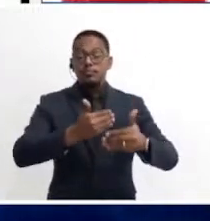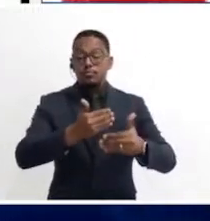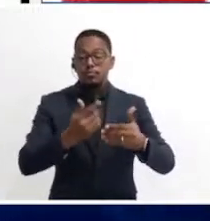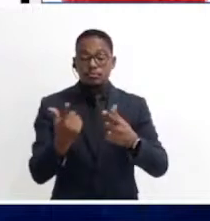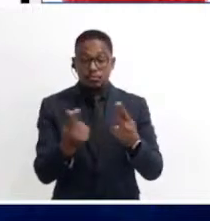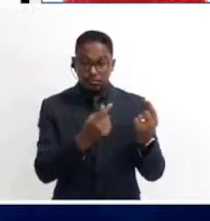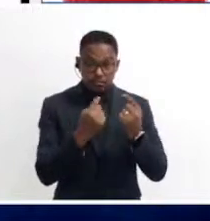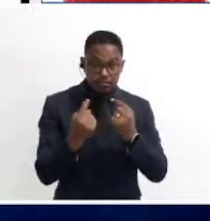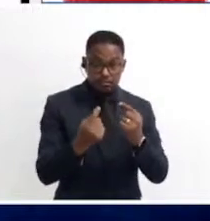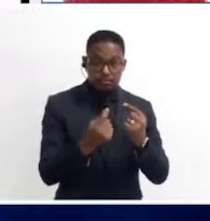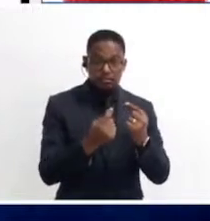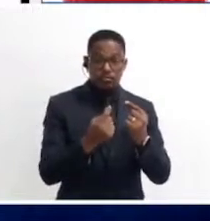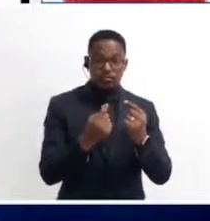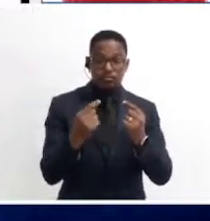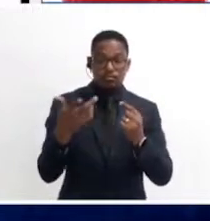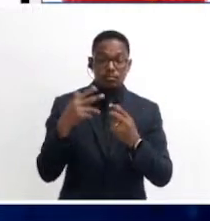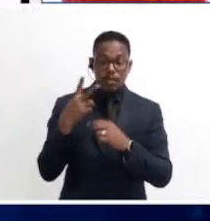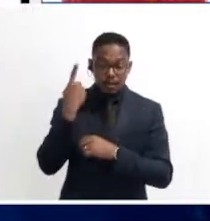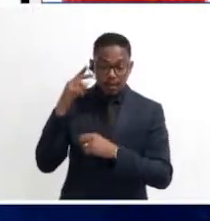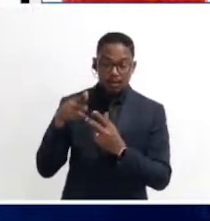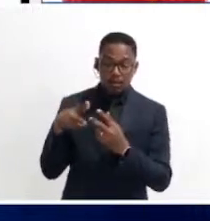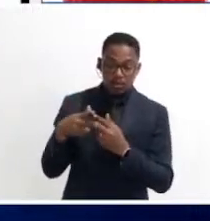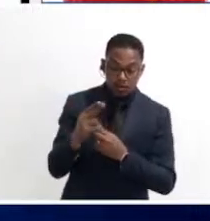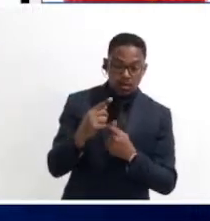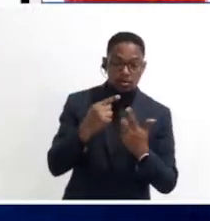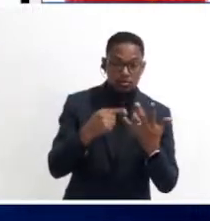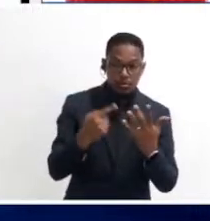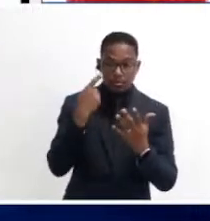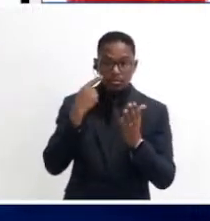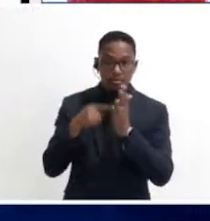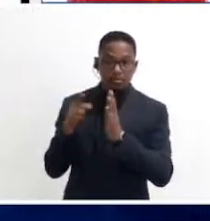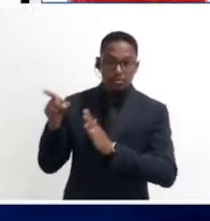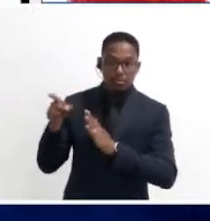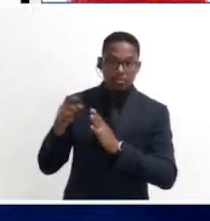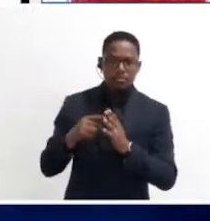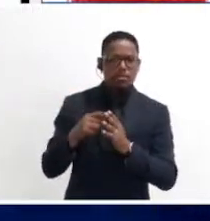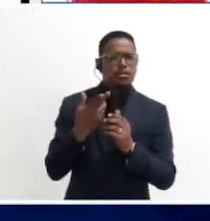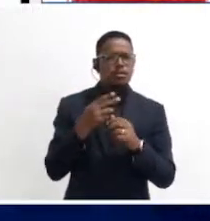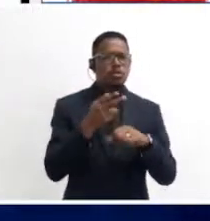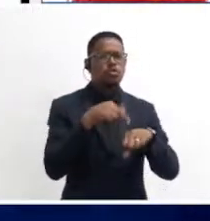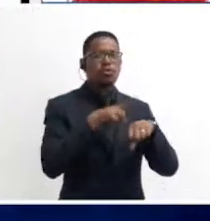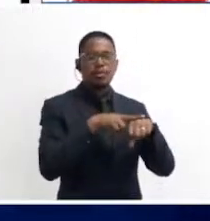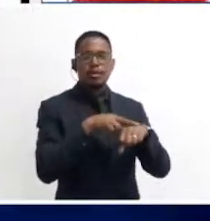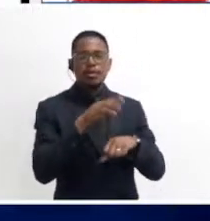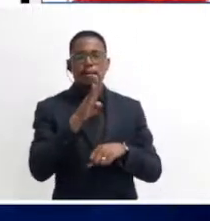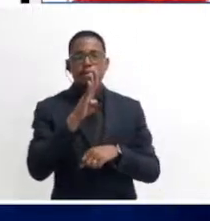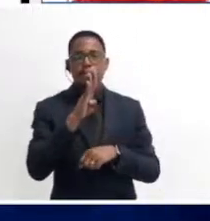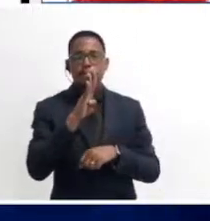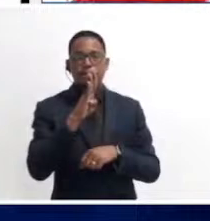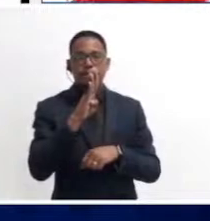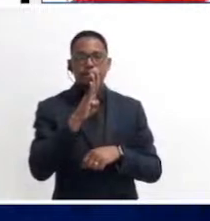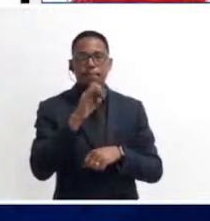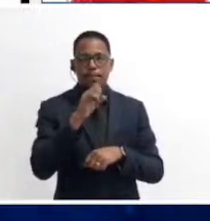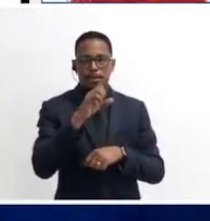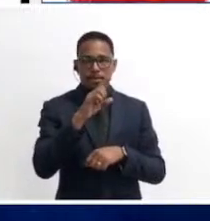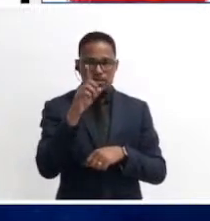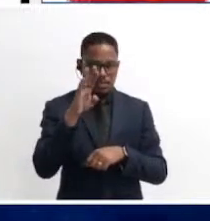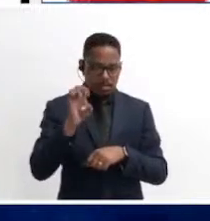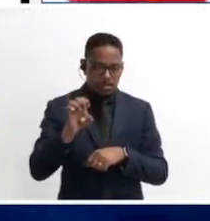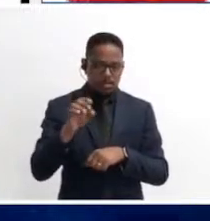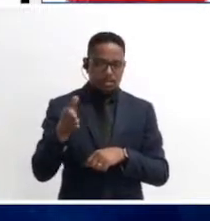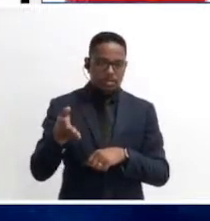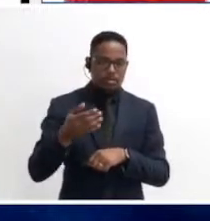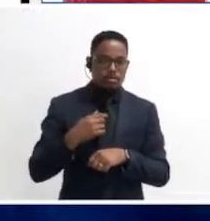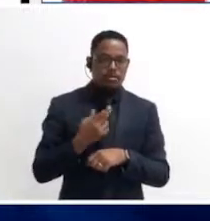or saw dicing is the most common because it's the least expensive and easiest to implement. But it has